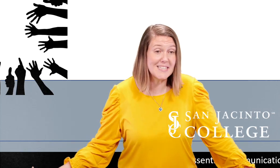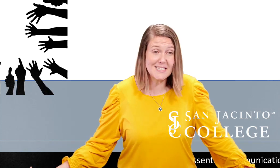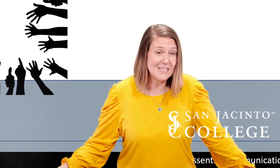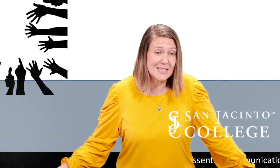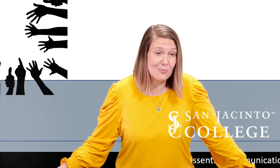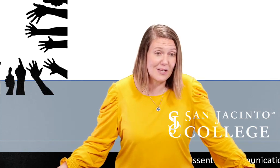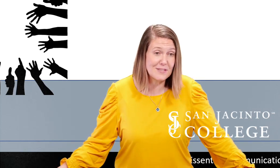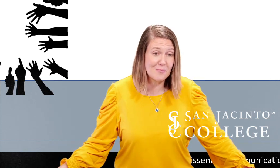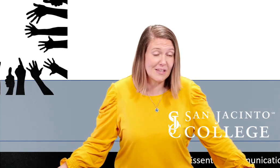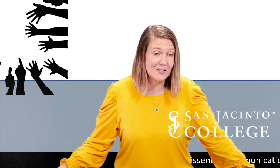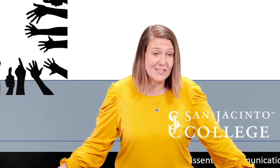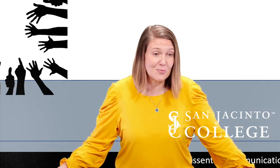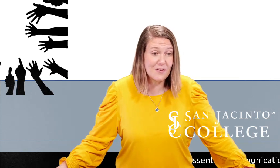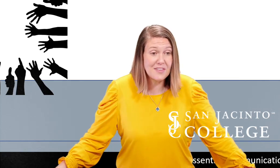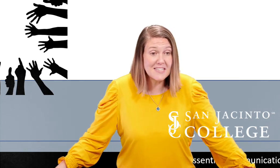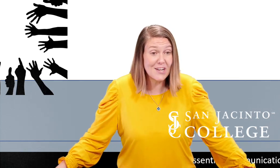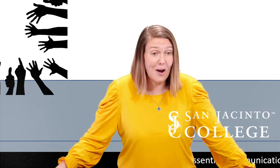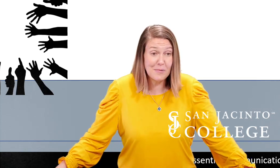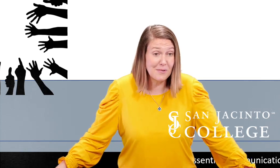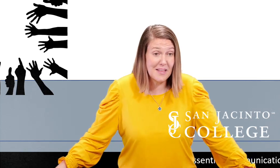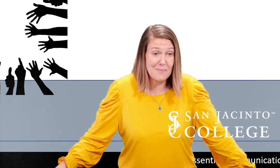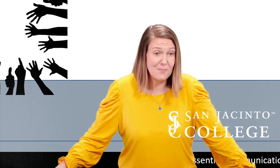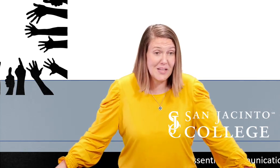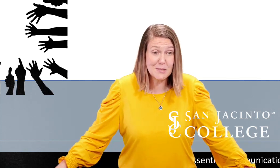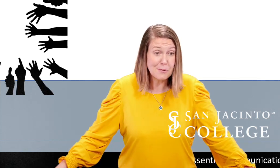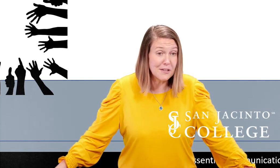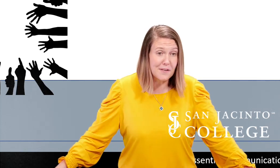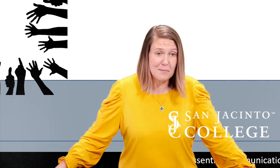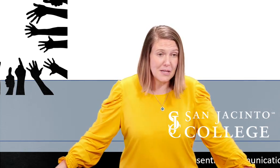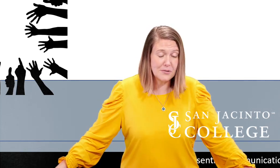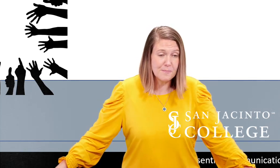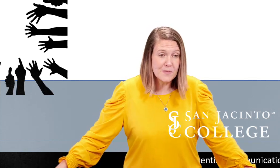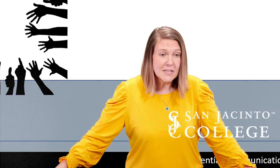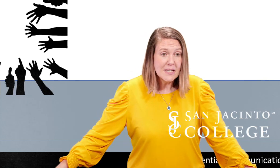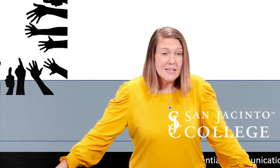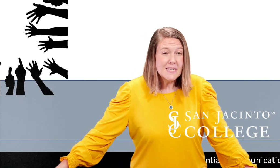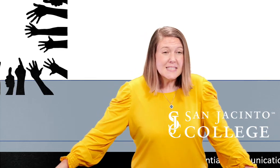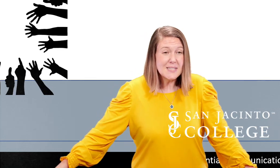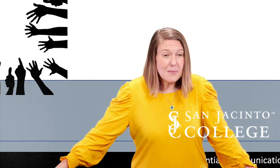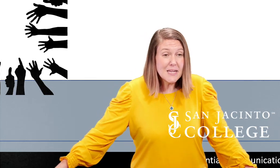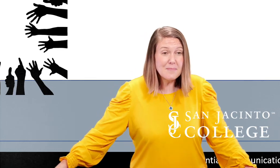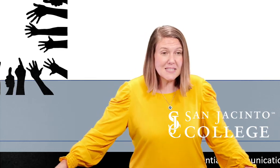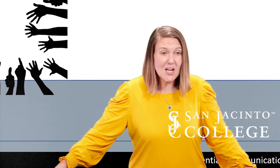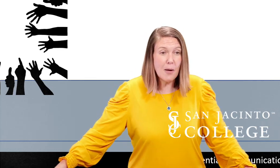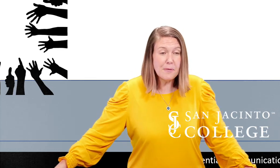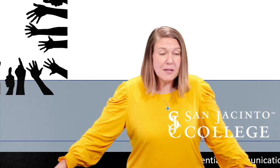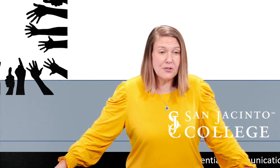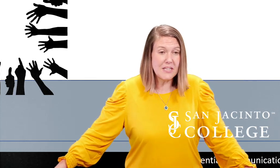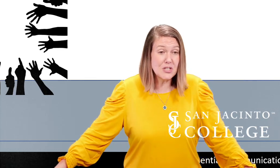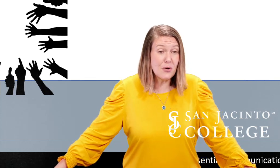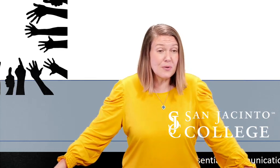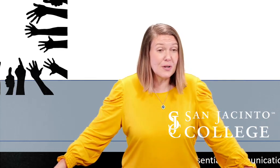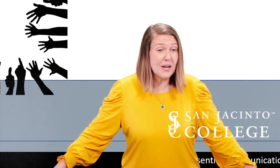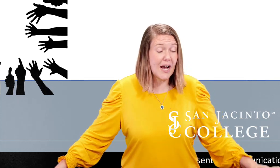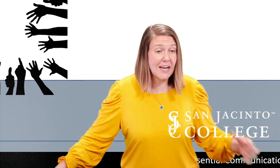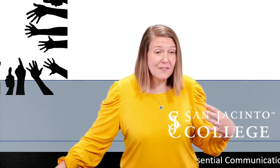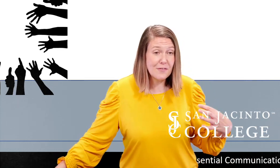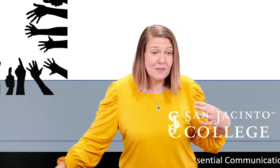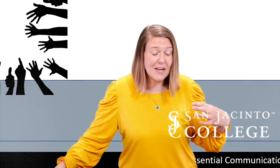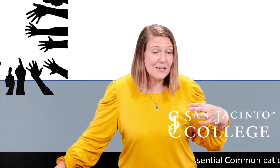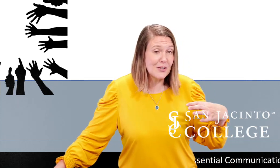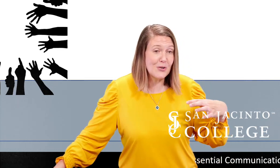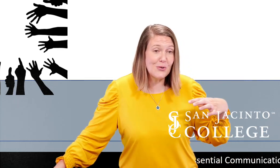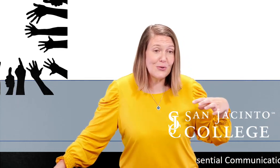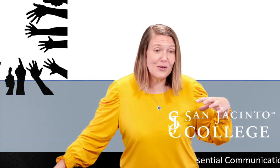One, we have similarities. We have things in common with them. That's pretty fundamental. Sometimes it's complementary. So I have